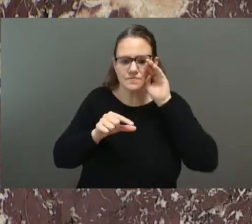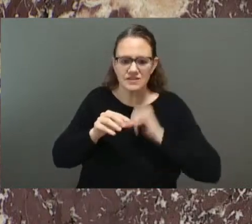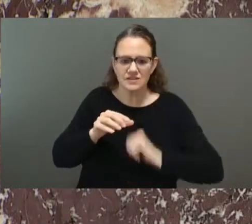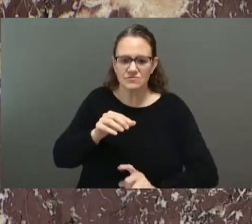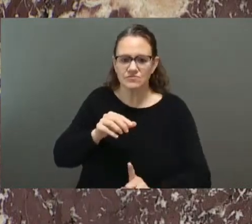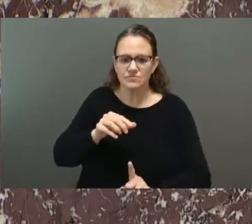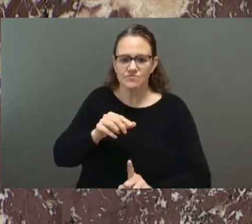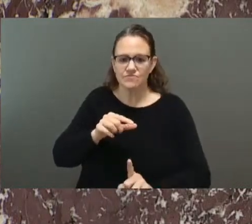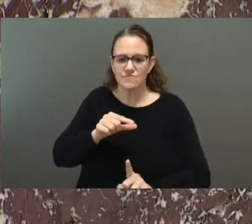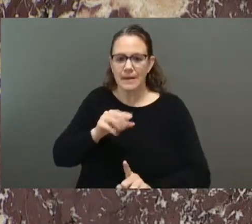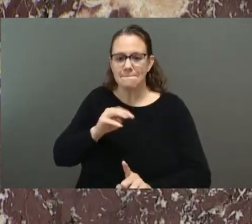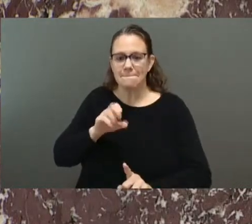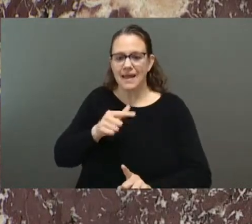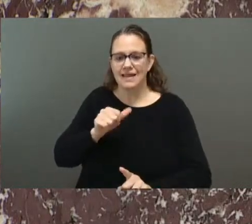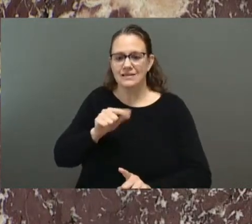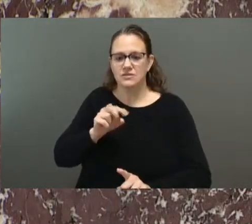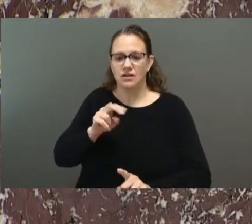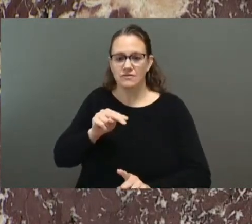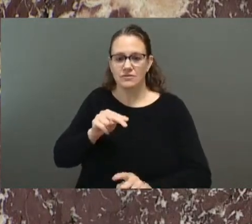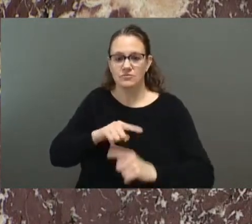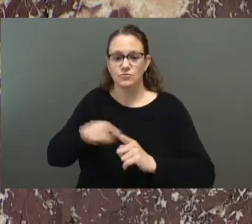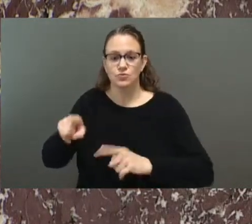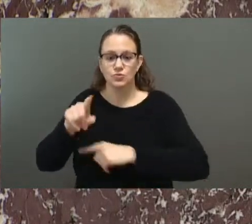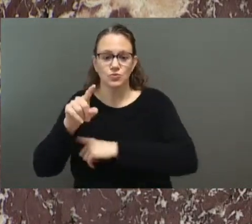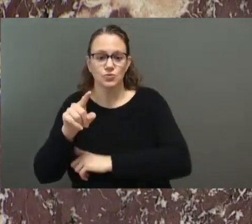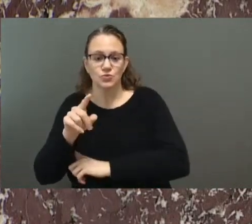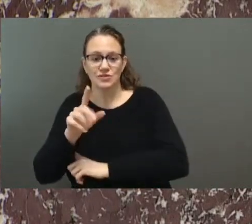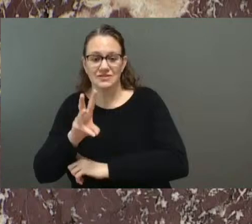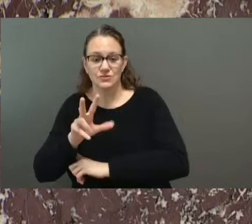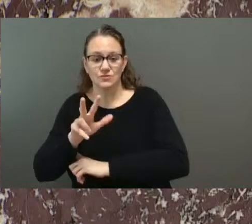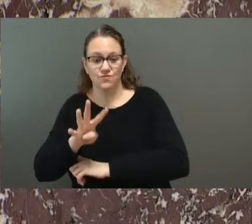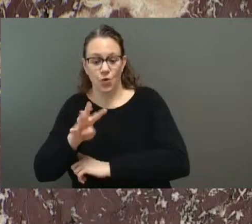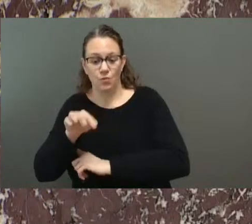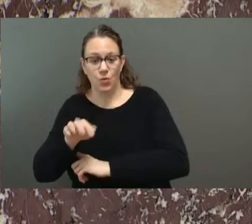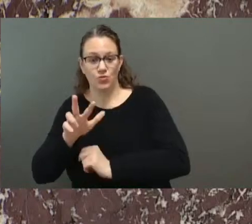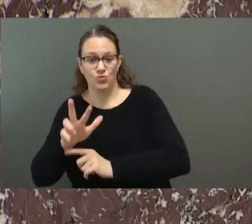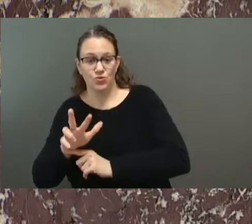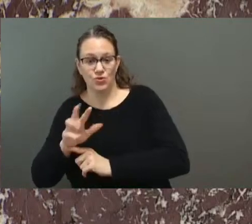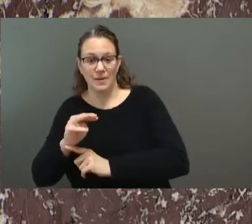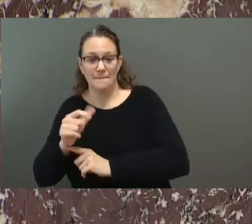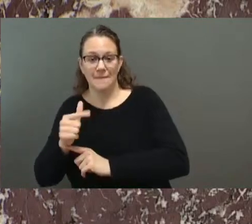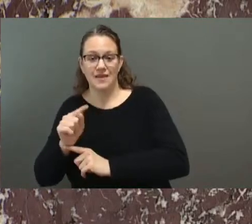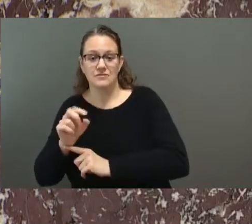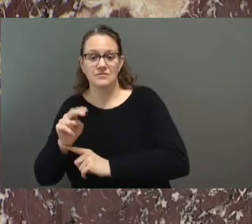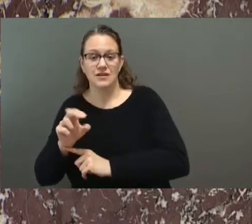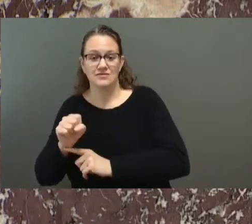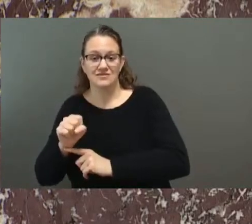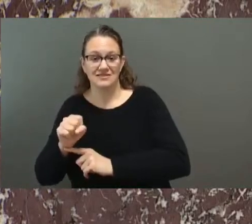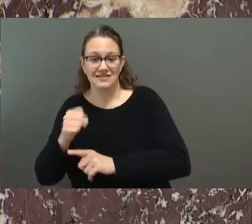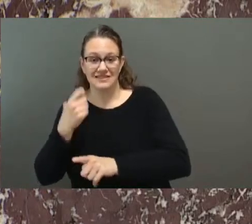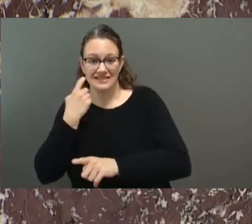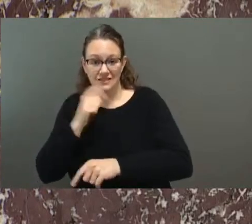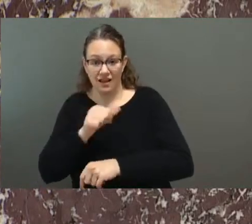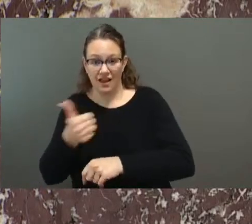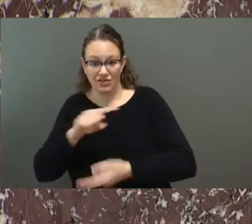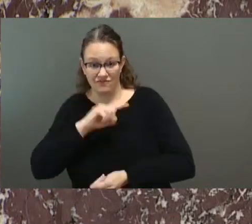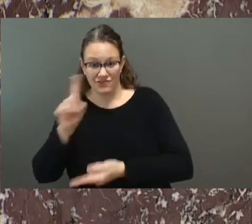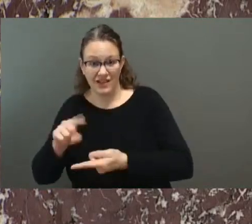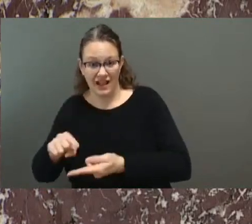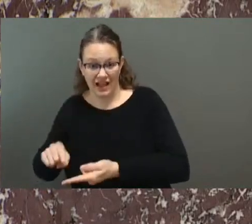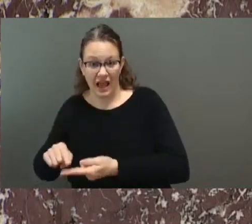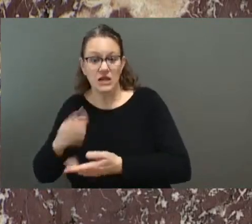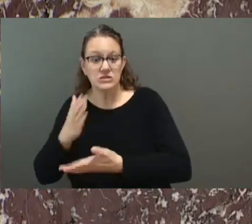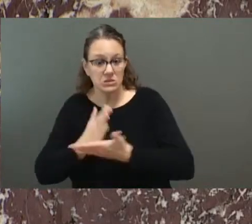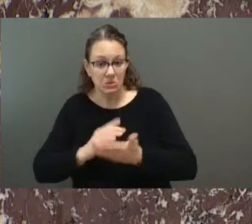emissions in nearly every other province have declined during that period, under this NDP government, emissions are on the